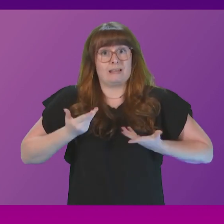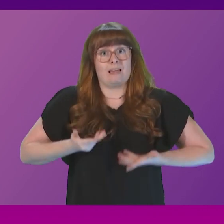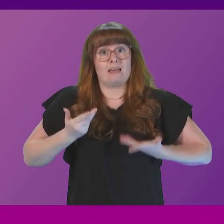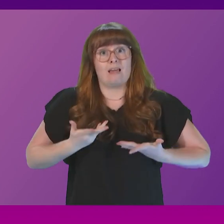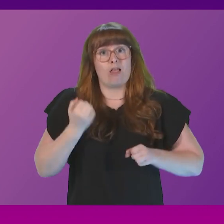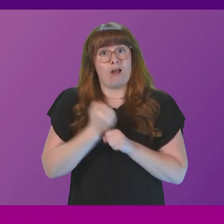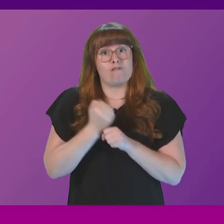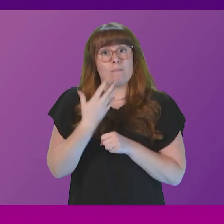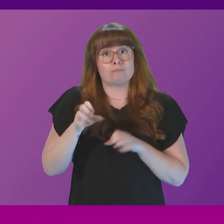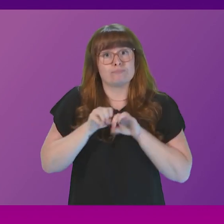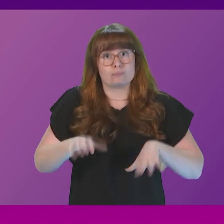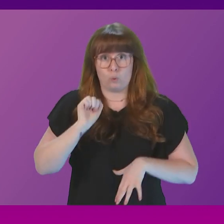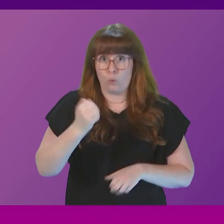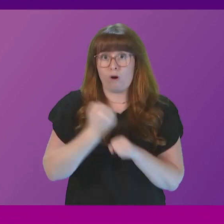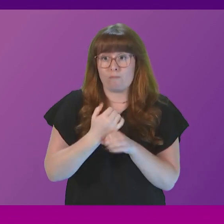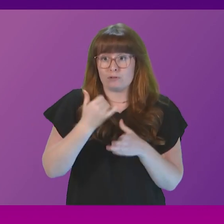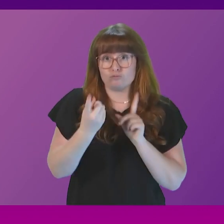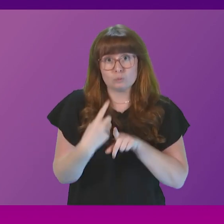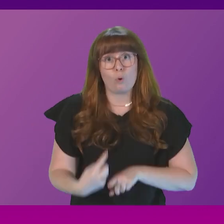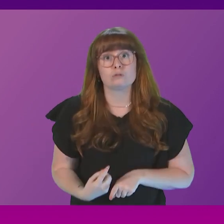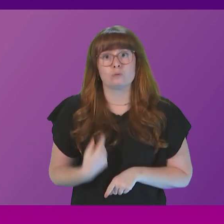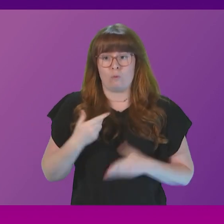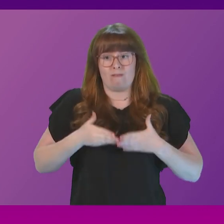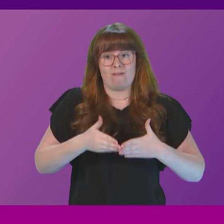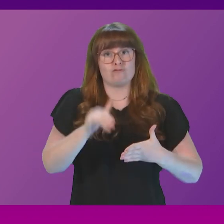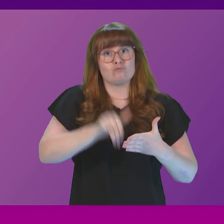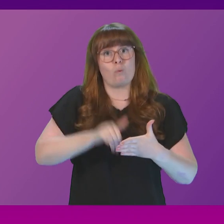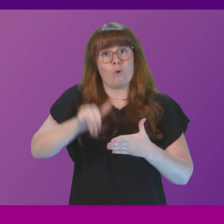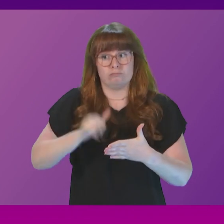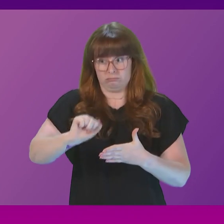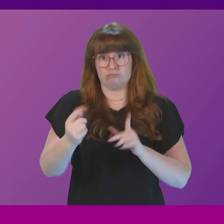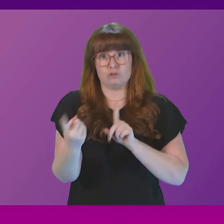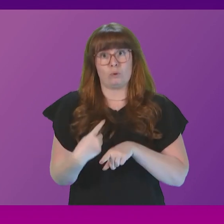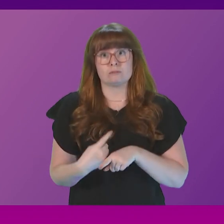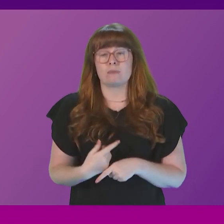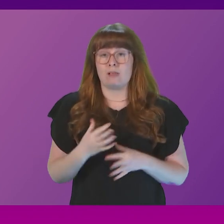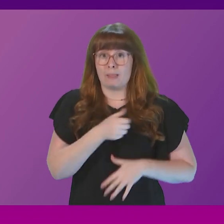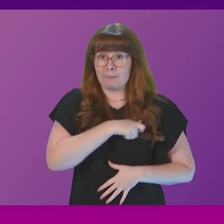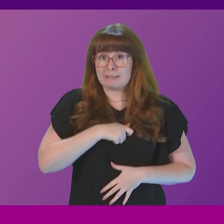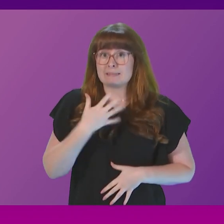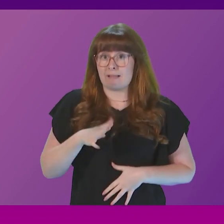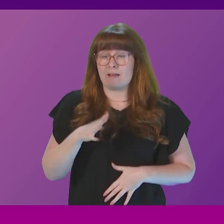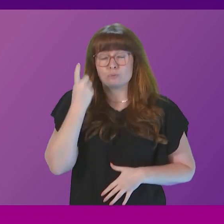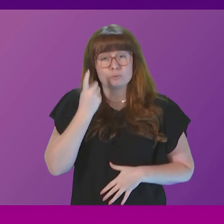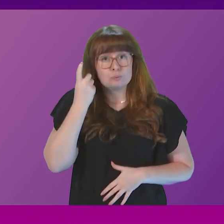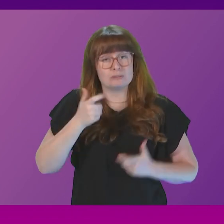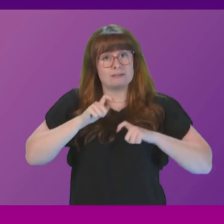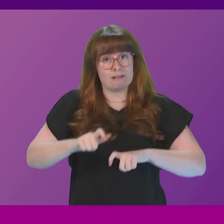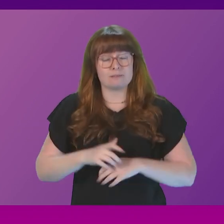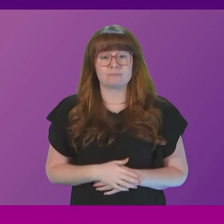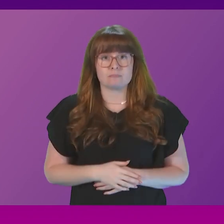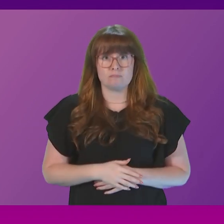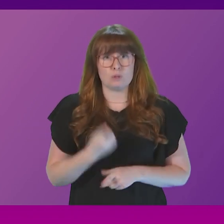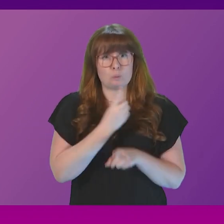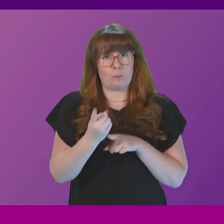committee published your government's response to our ferries report, and the committee still has to consider it, but it was almost a